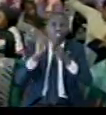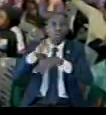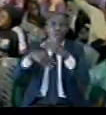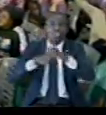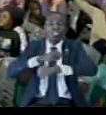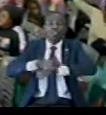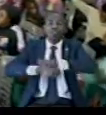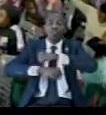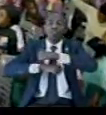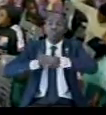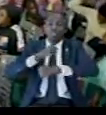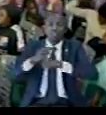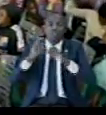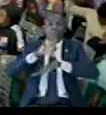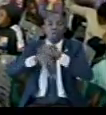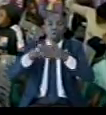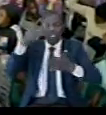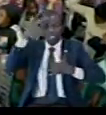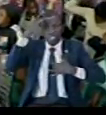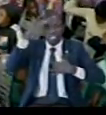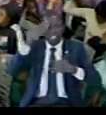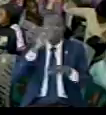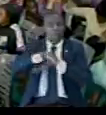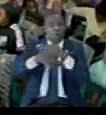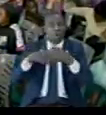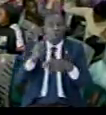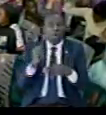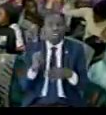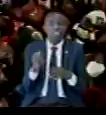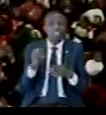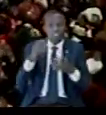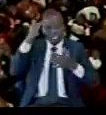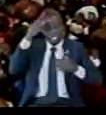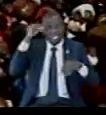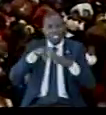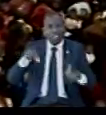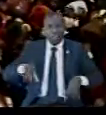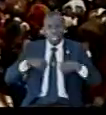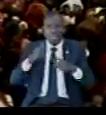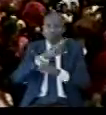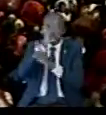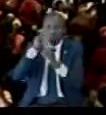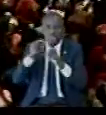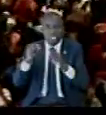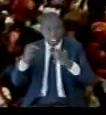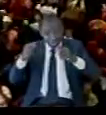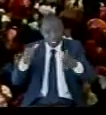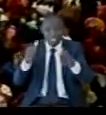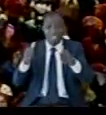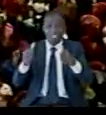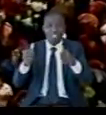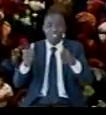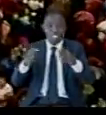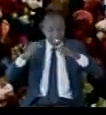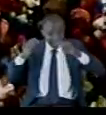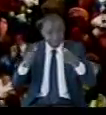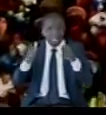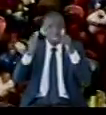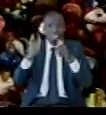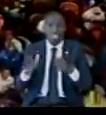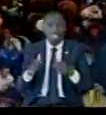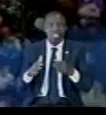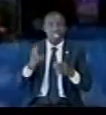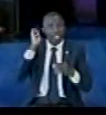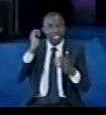suffering, all the sicknesses, all the plagues of your life? Immediately now, and immediately